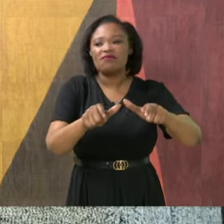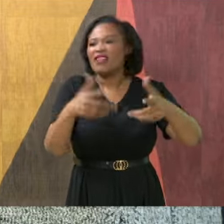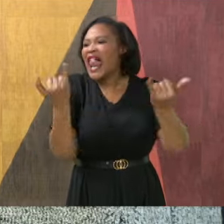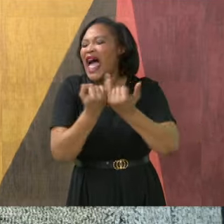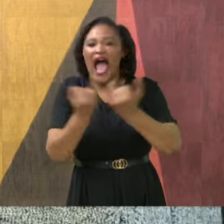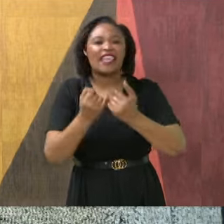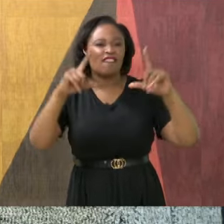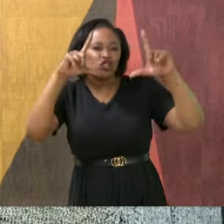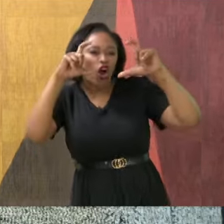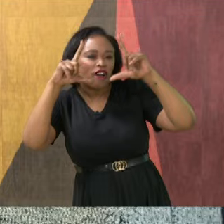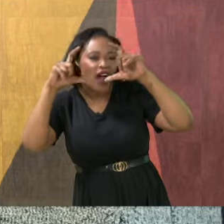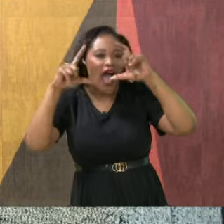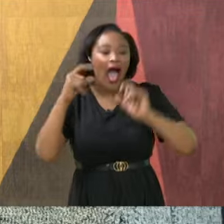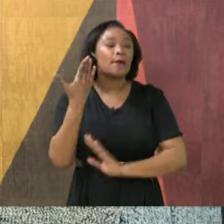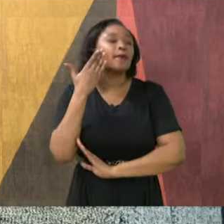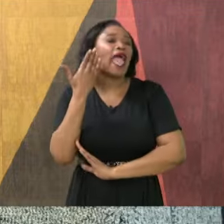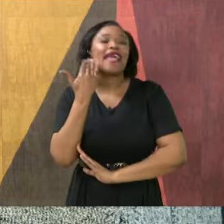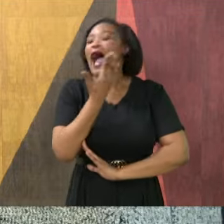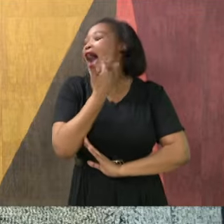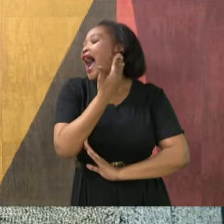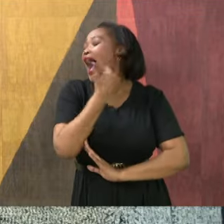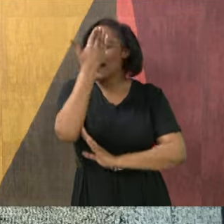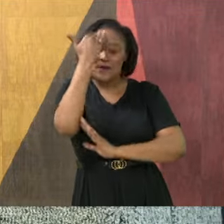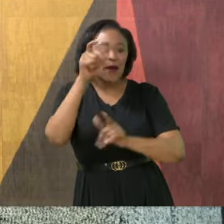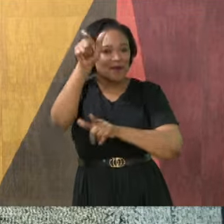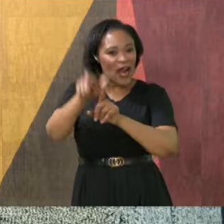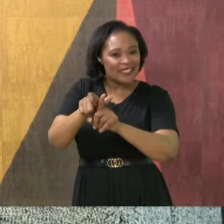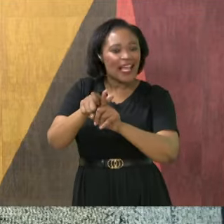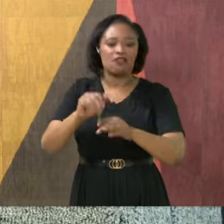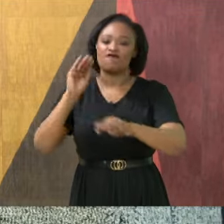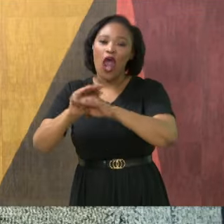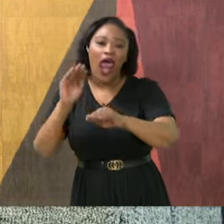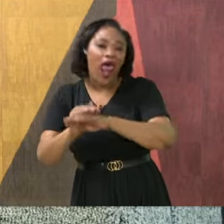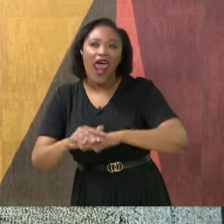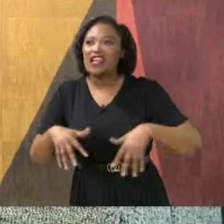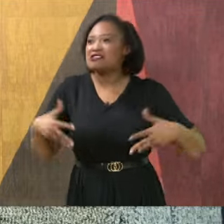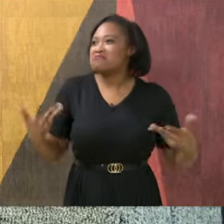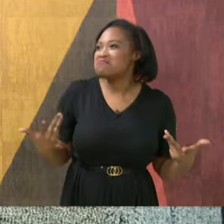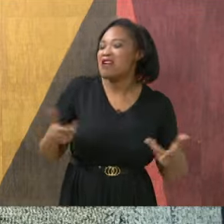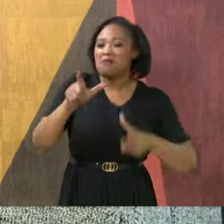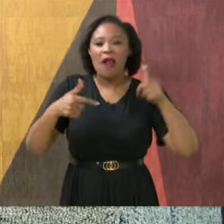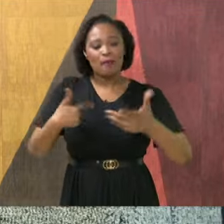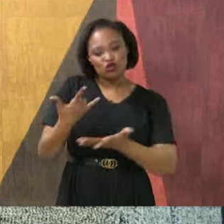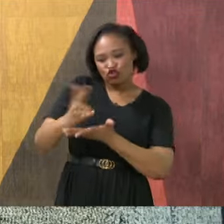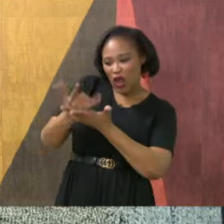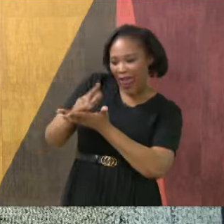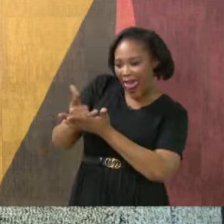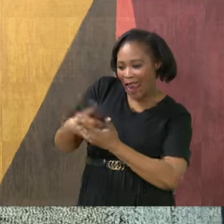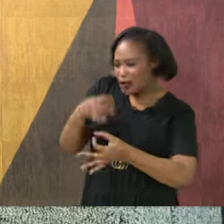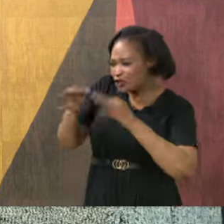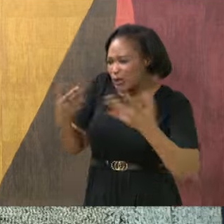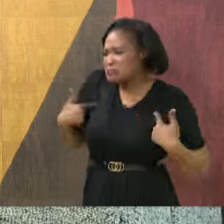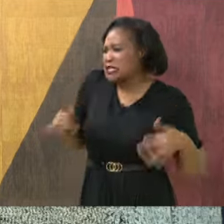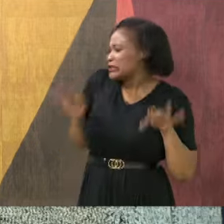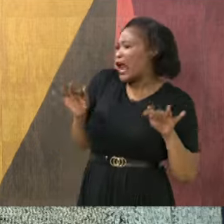photographers, makeup artists, people who support me, friends, people I can just chat with about my fears and my